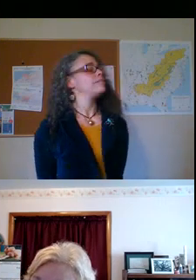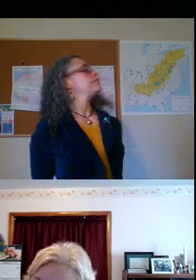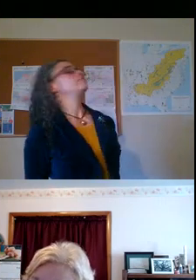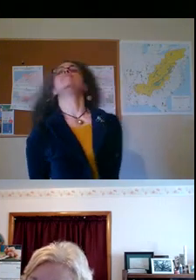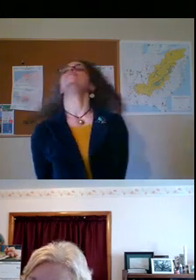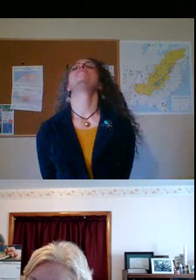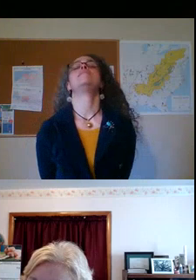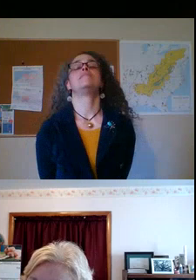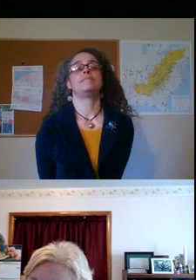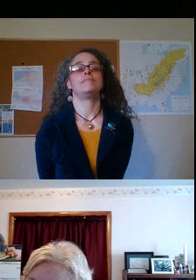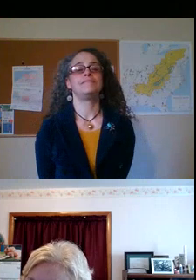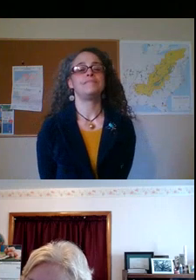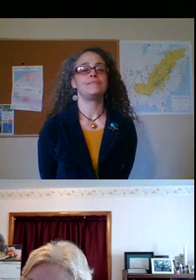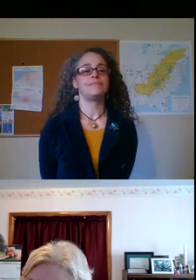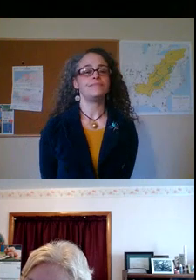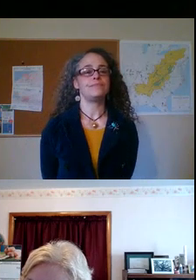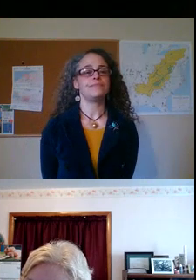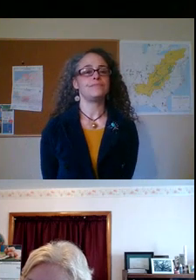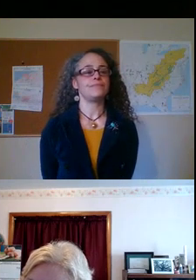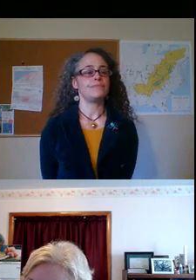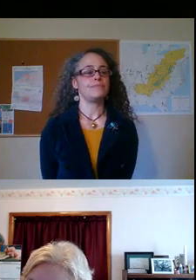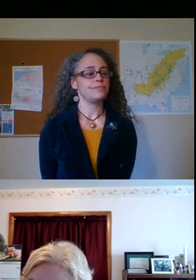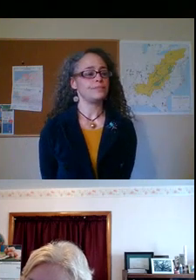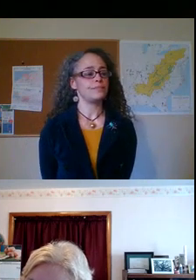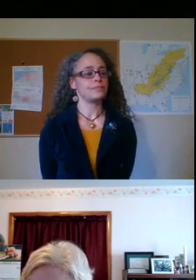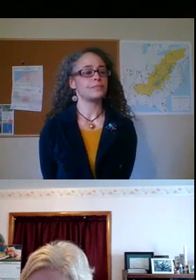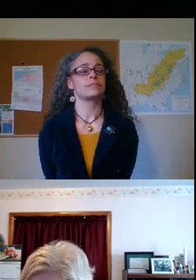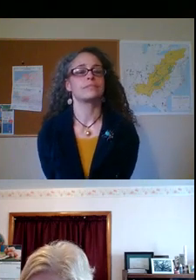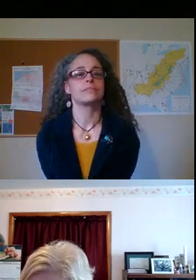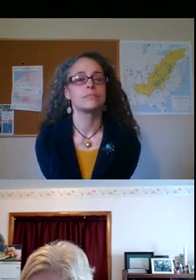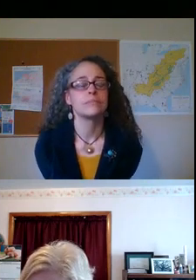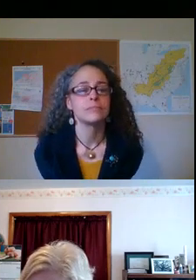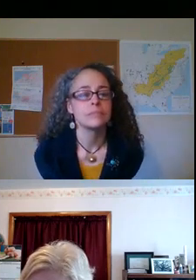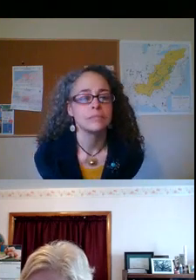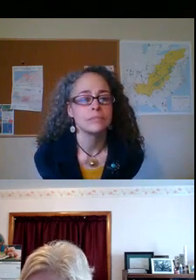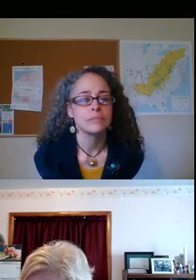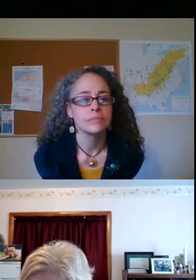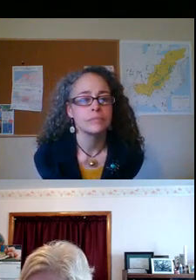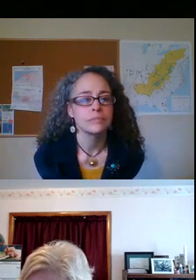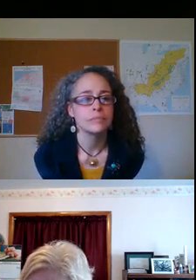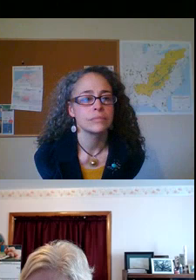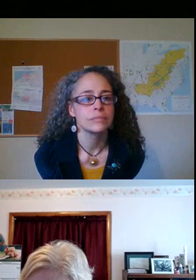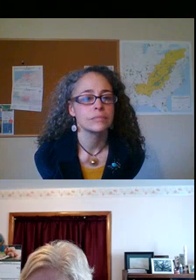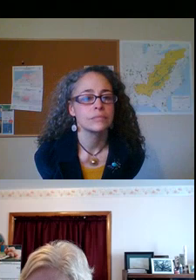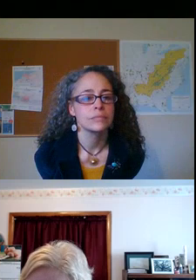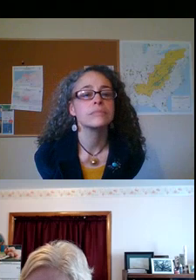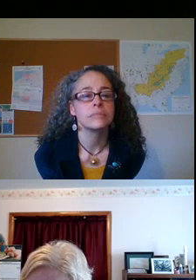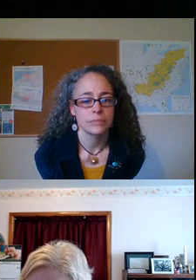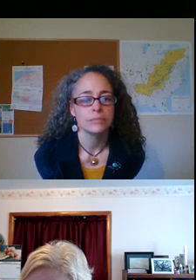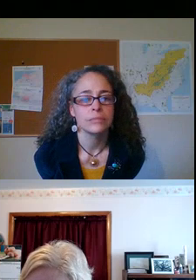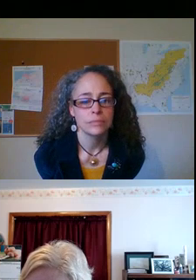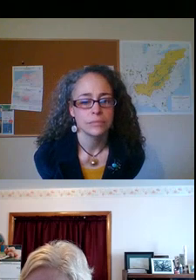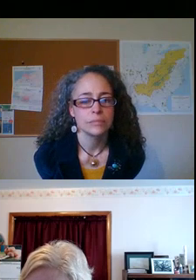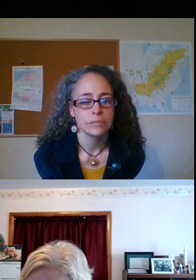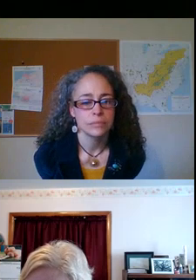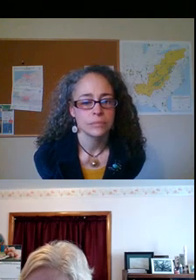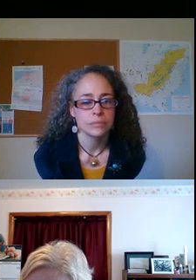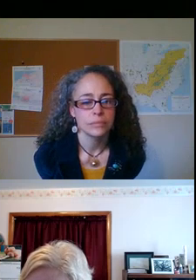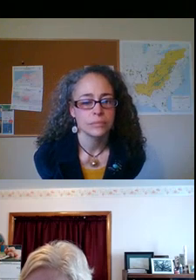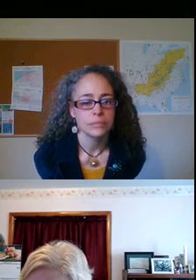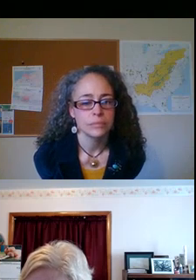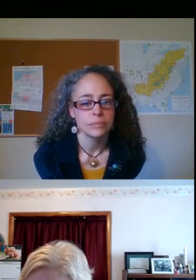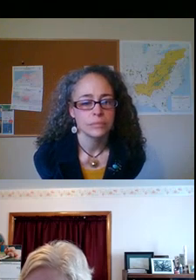consultants with oversight um, from New York State DOT, which